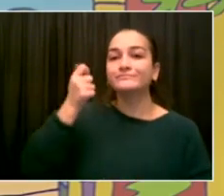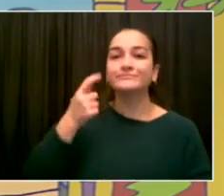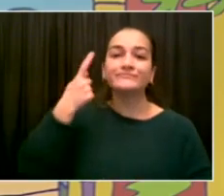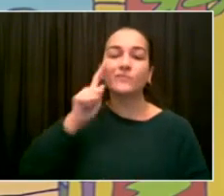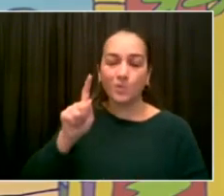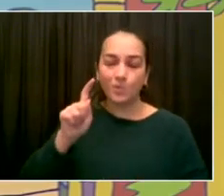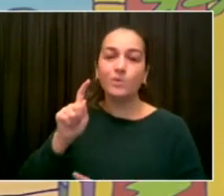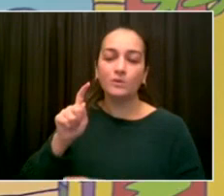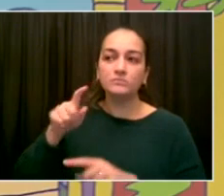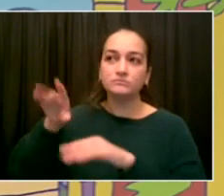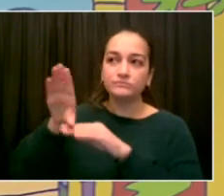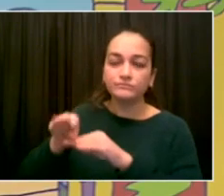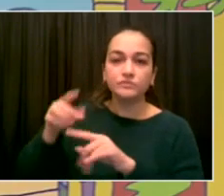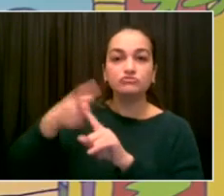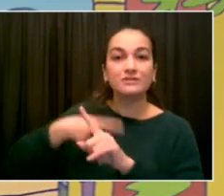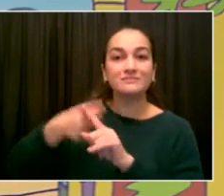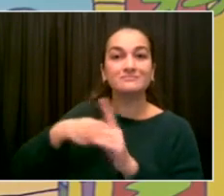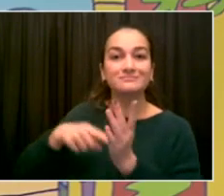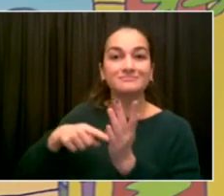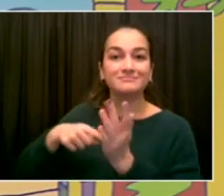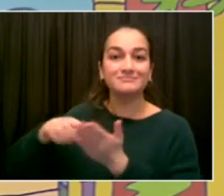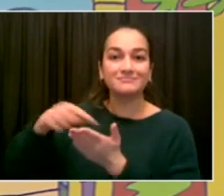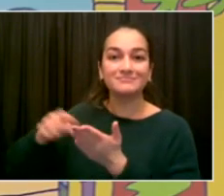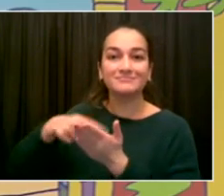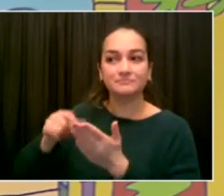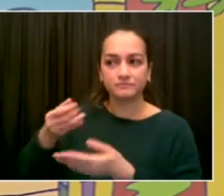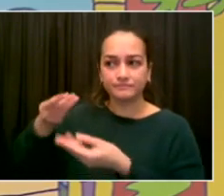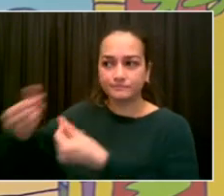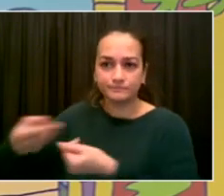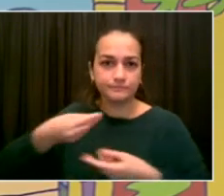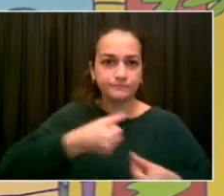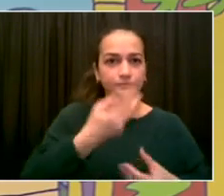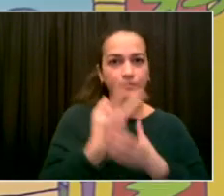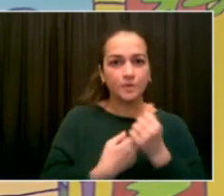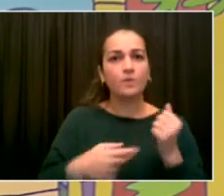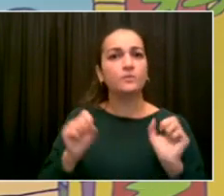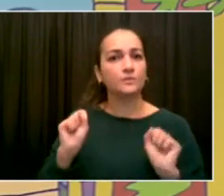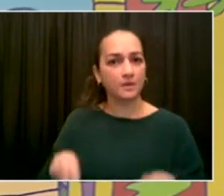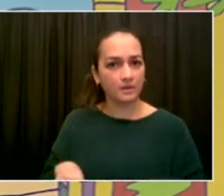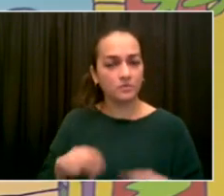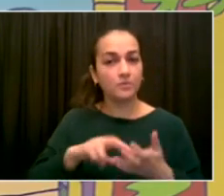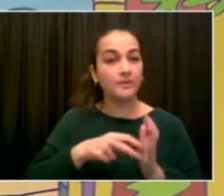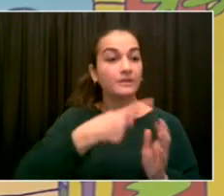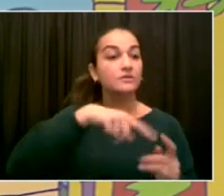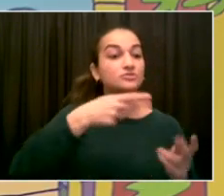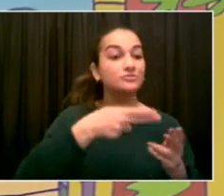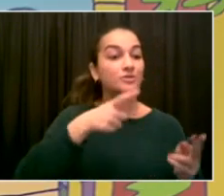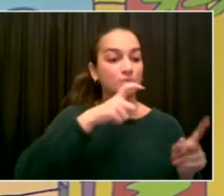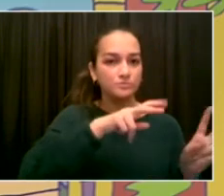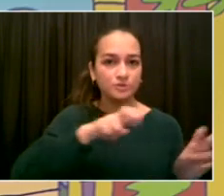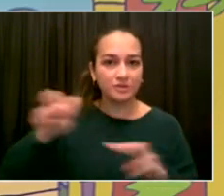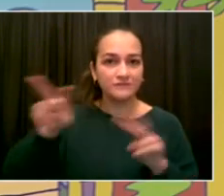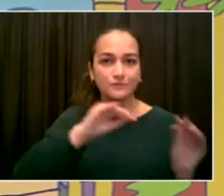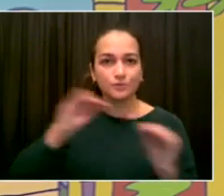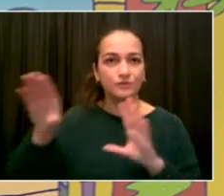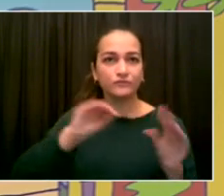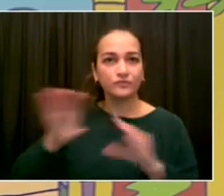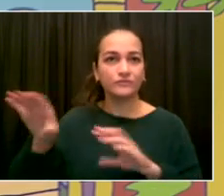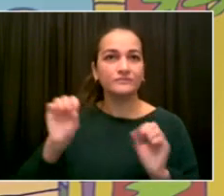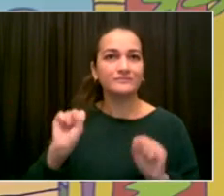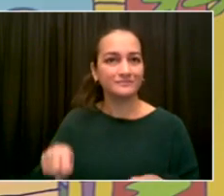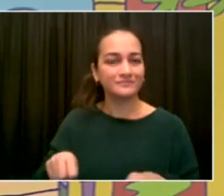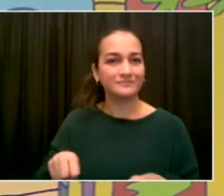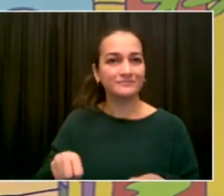We've gotten now, we'll get the exact number to you, but I believe it's about 170,000 New Yorkers in the last 8 years who went